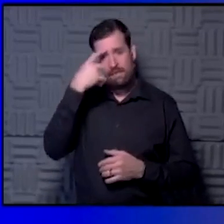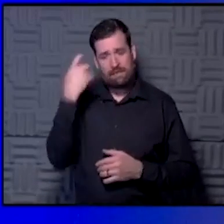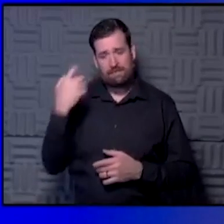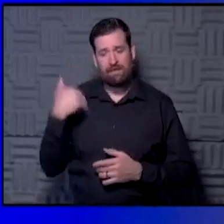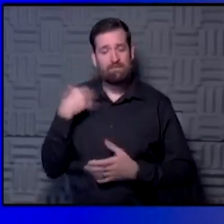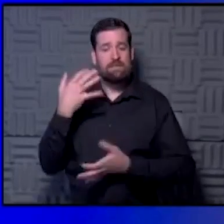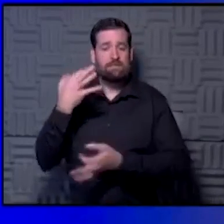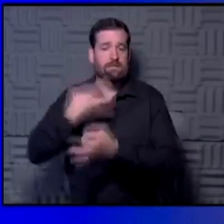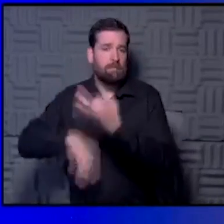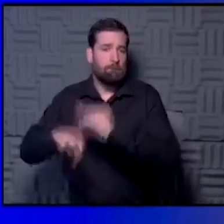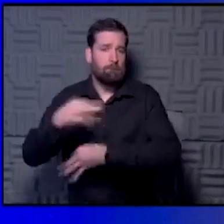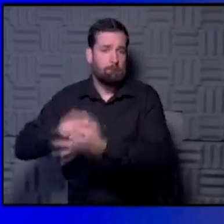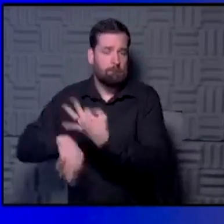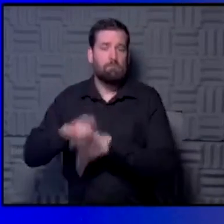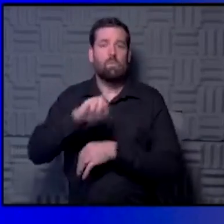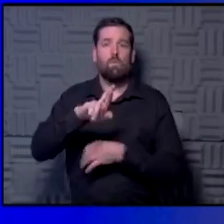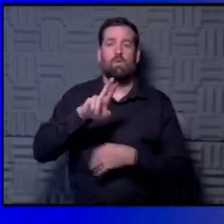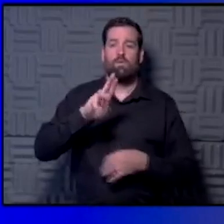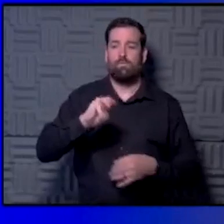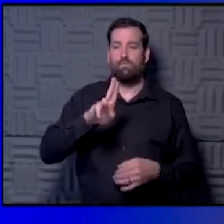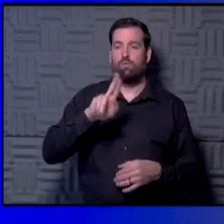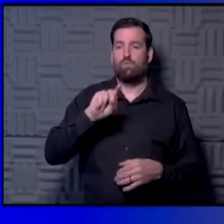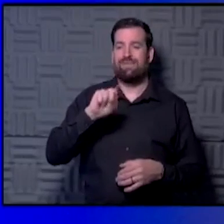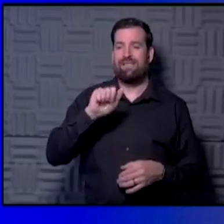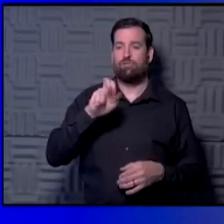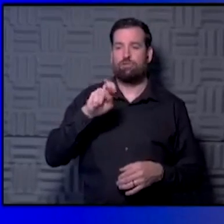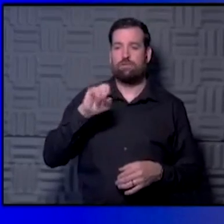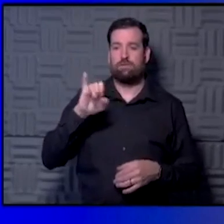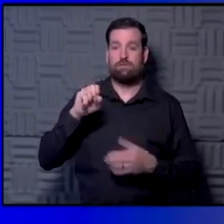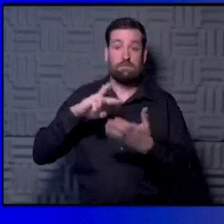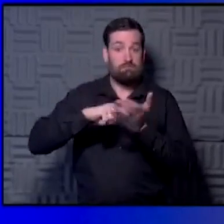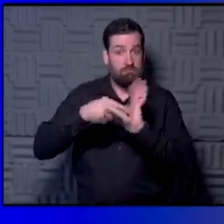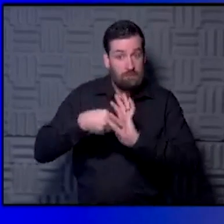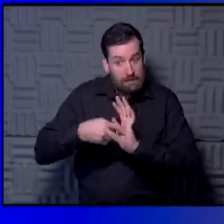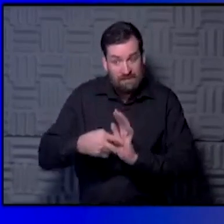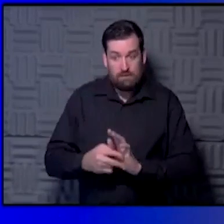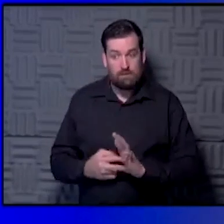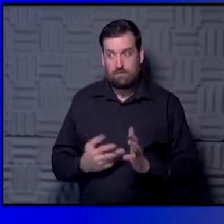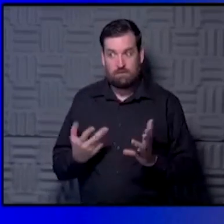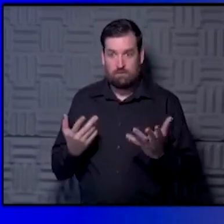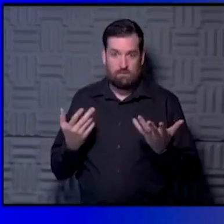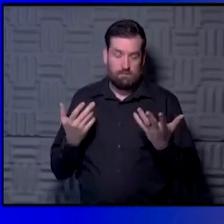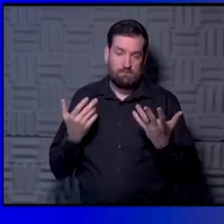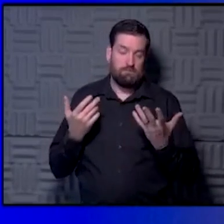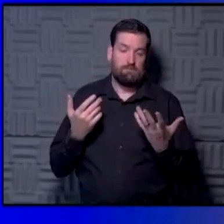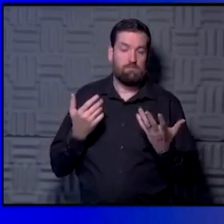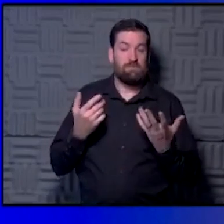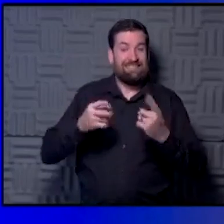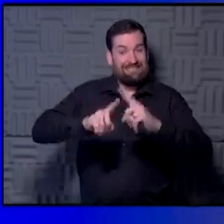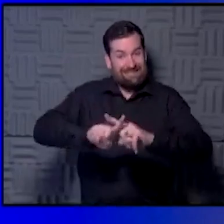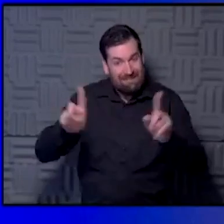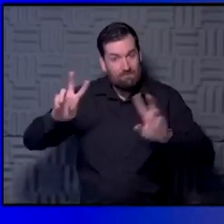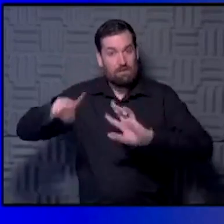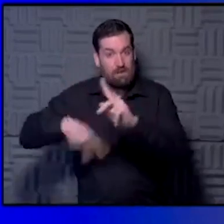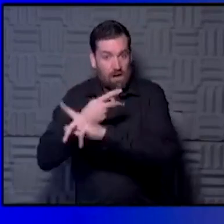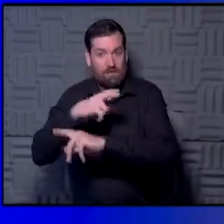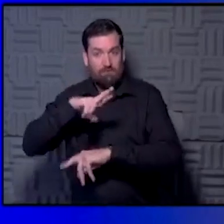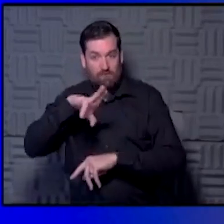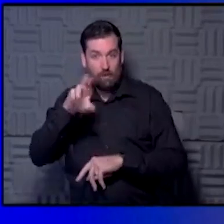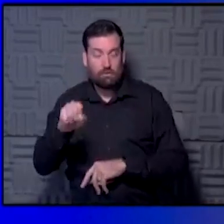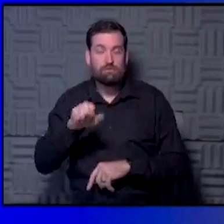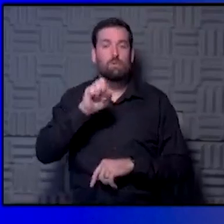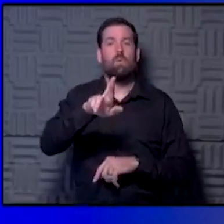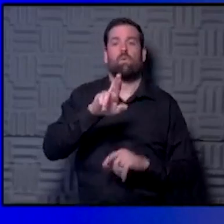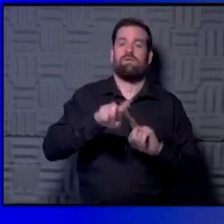substitutions or mutations within the genome doesn't mean it's necessarily a different virus or a different